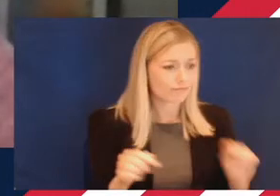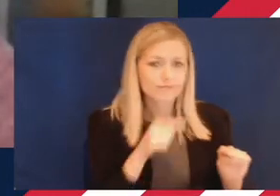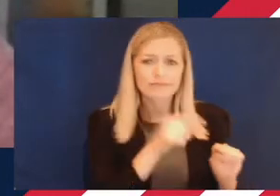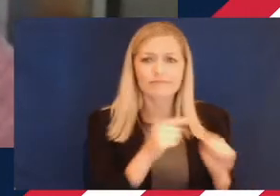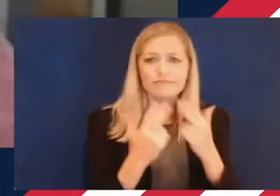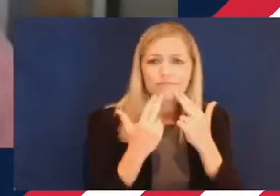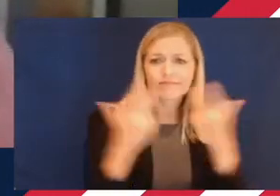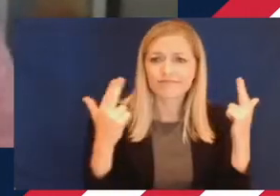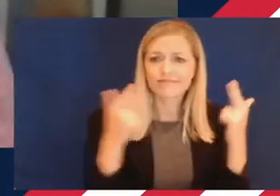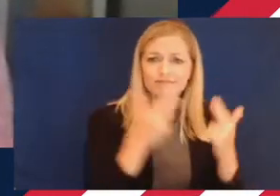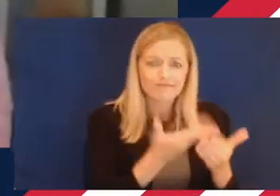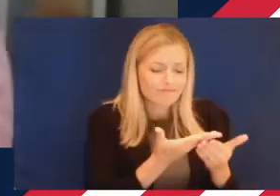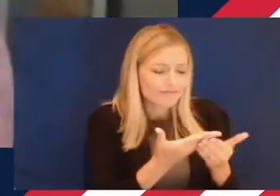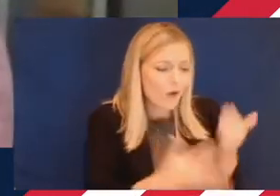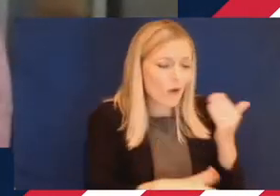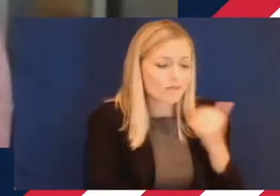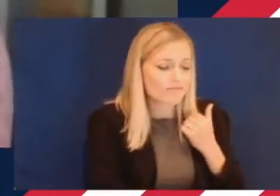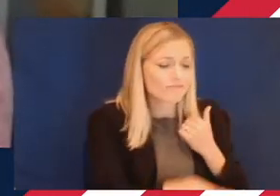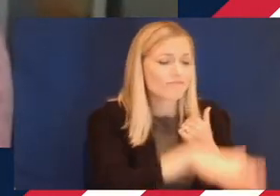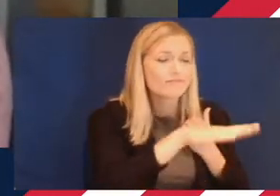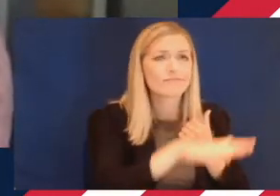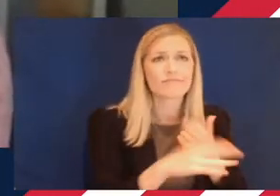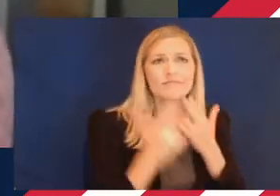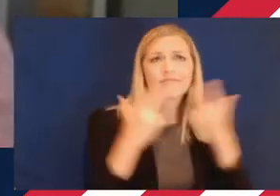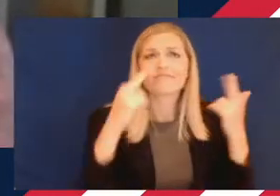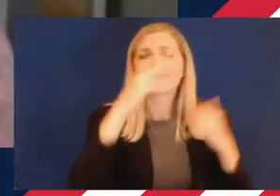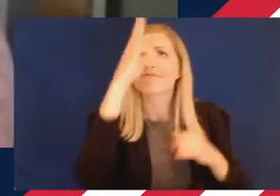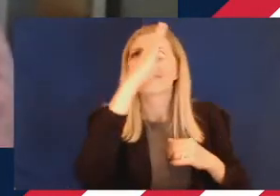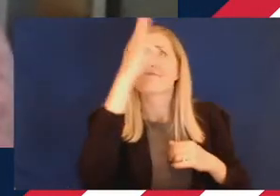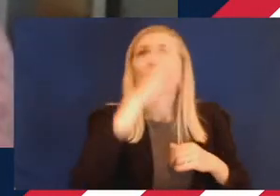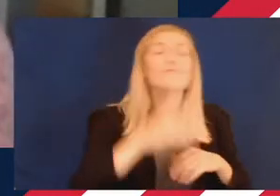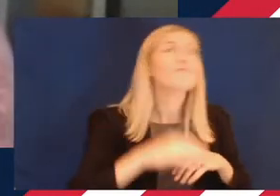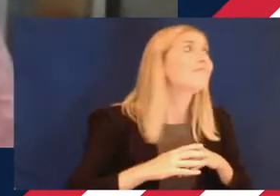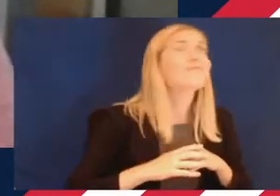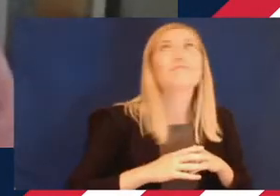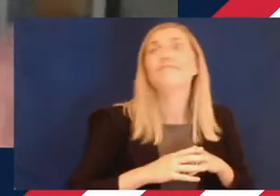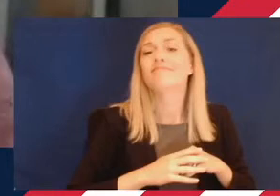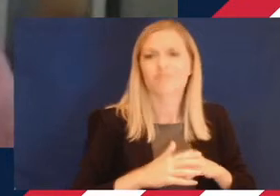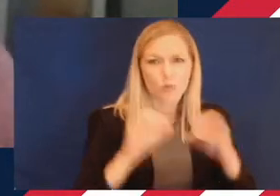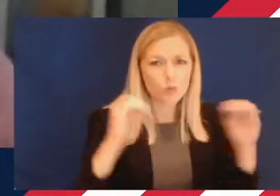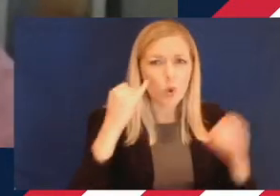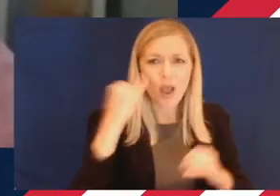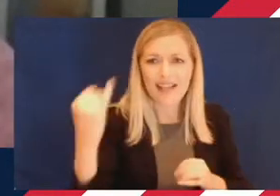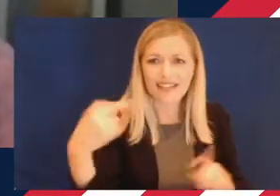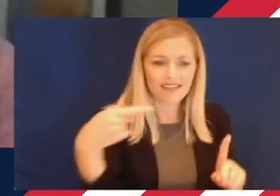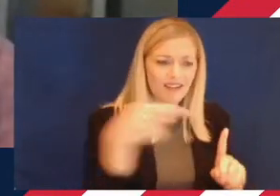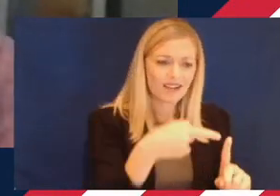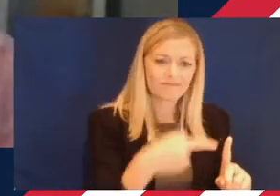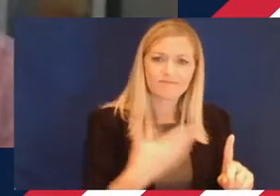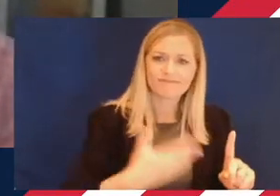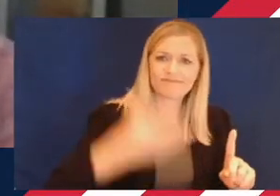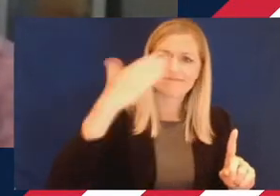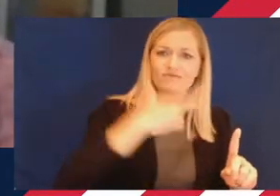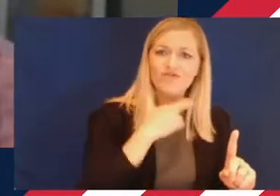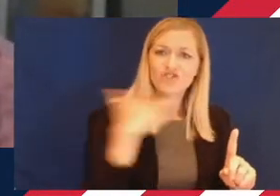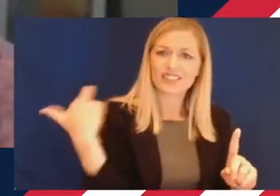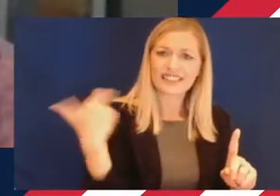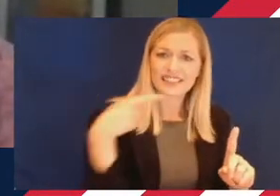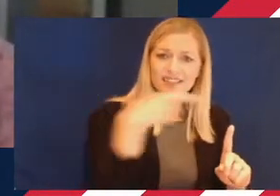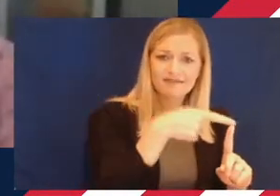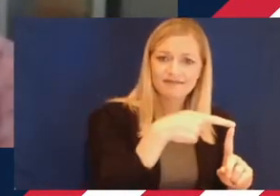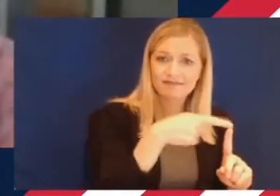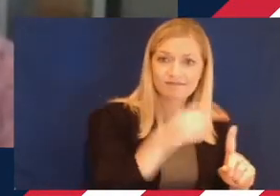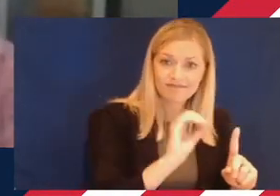her knowing or choosing, have put her at risk. Throughout the United States, geography